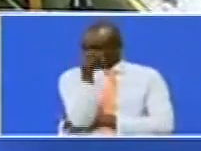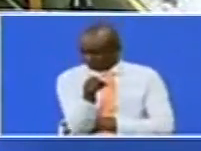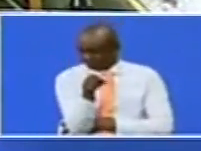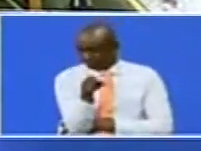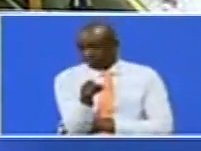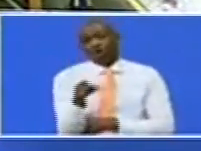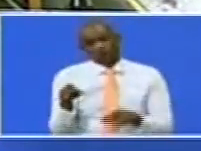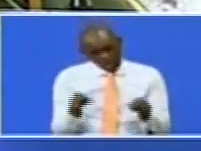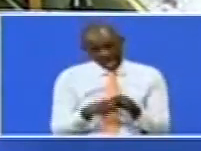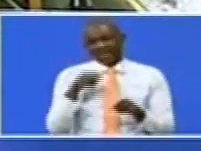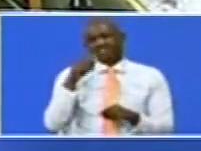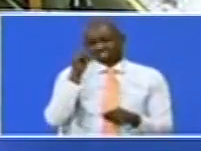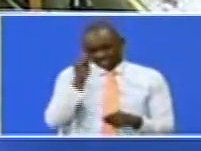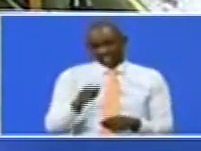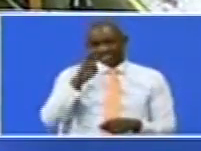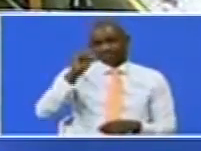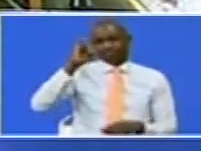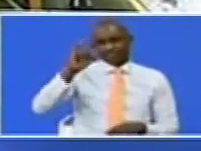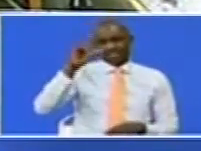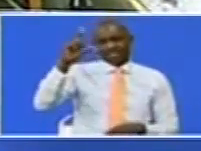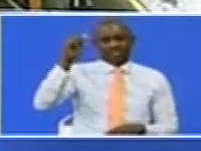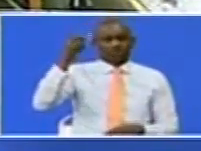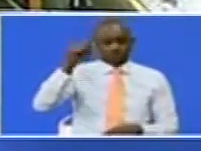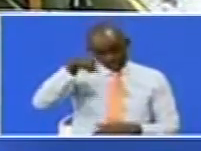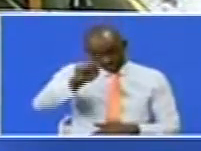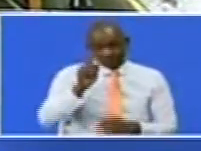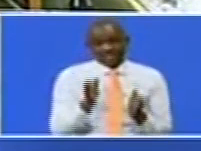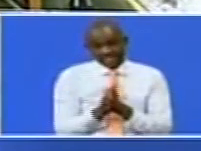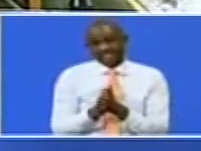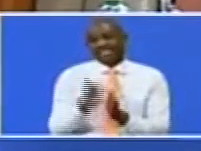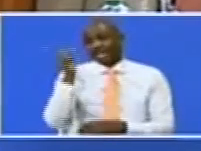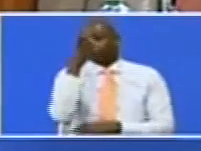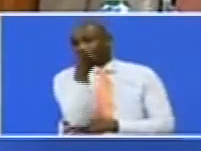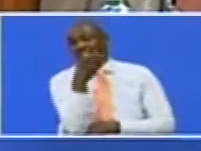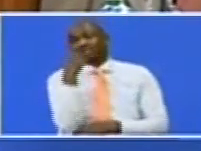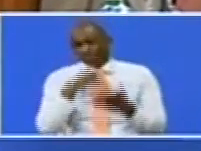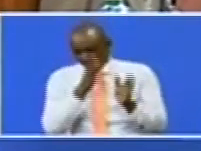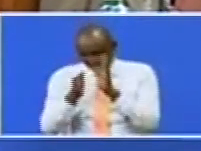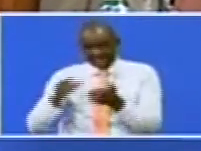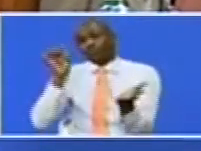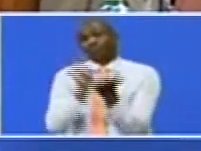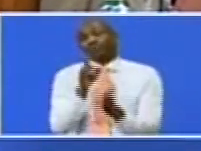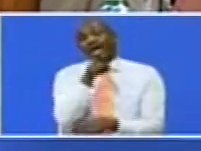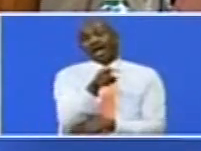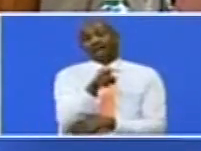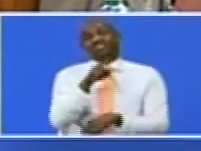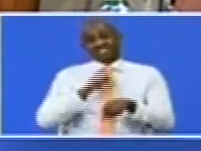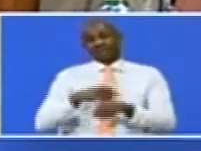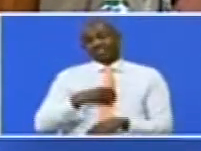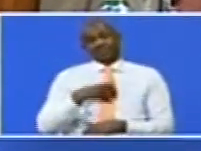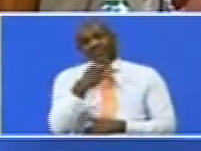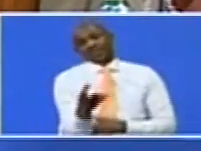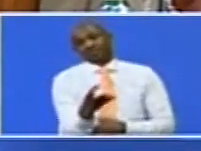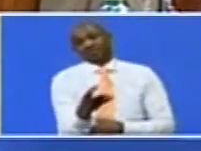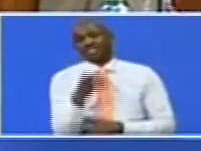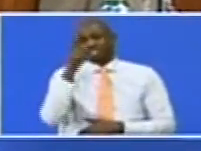met Appellate Judge Milton Makandia at the current County Club in Nairobi to hatch a plot to dismiss her appeal and that of Justice Philip